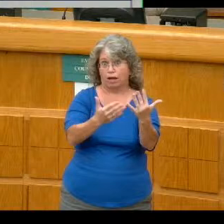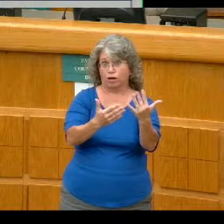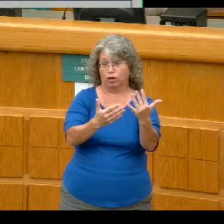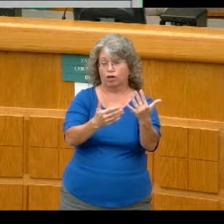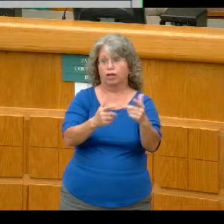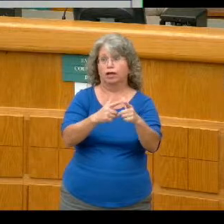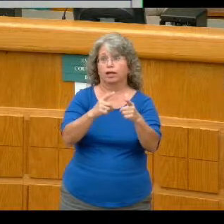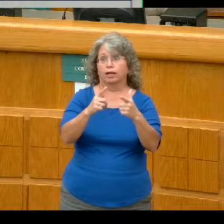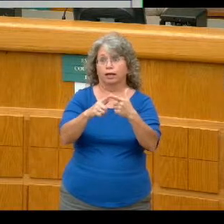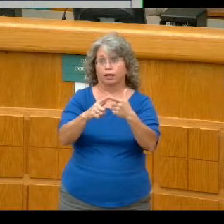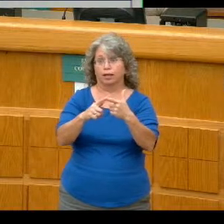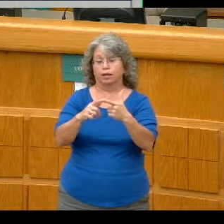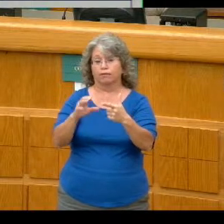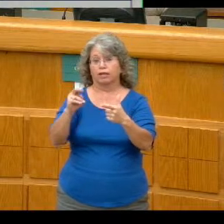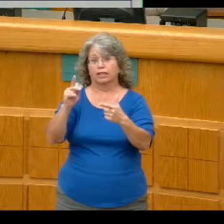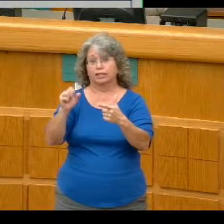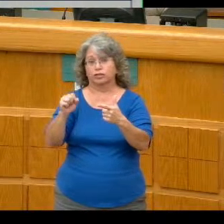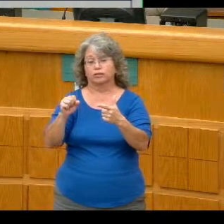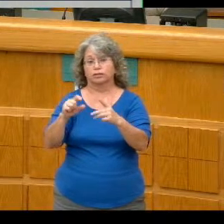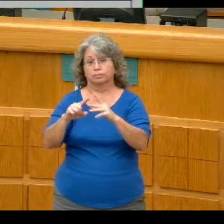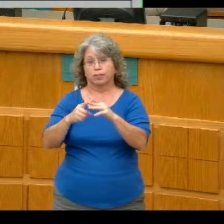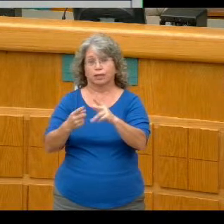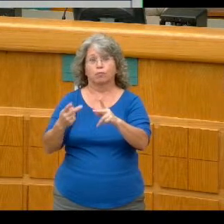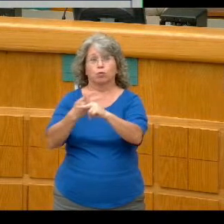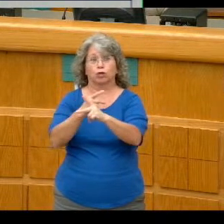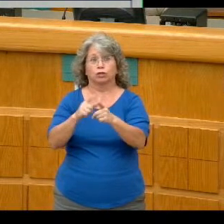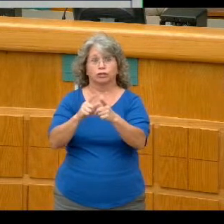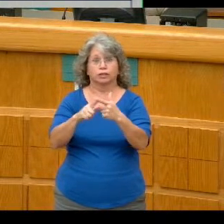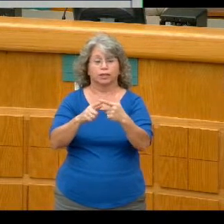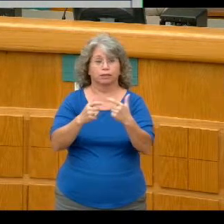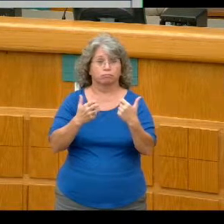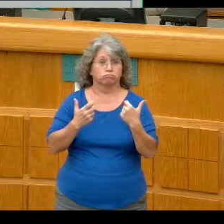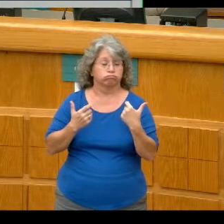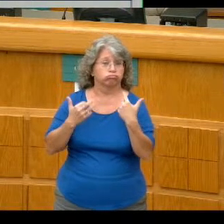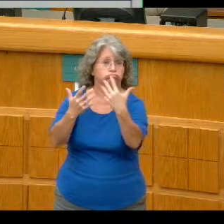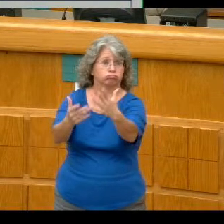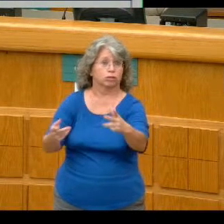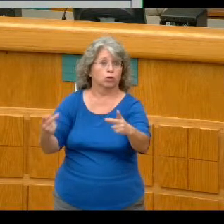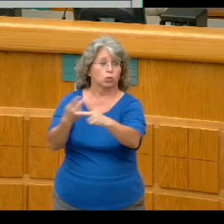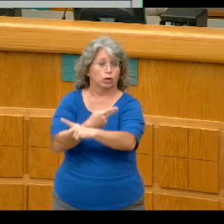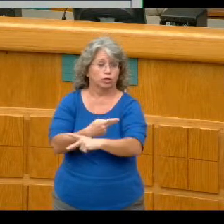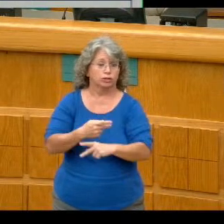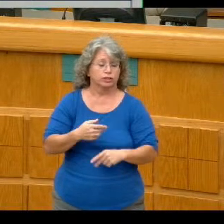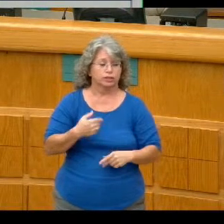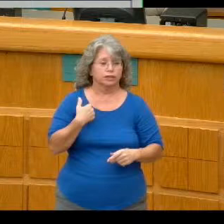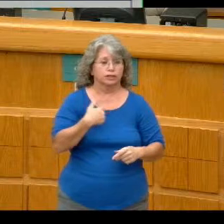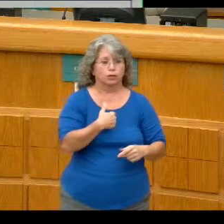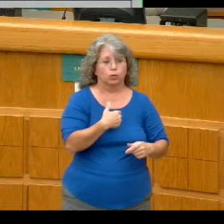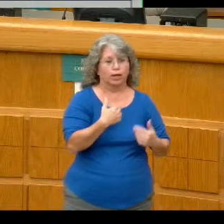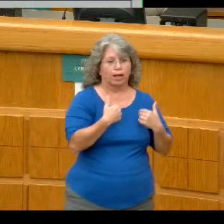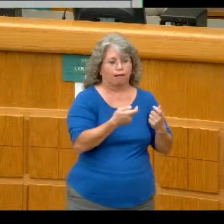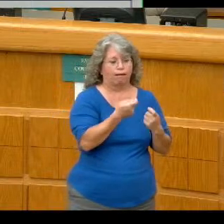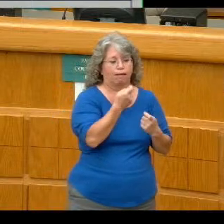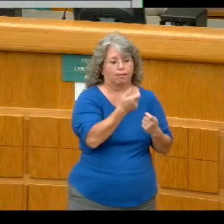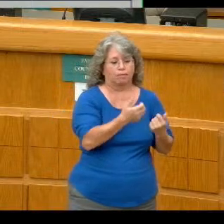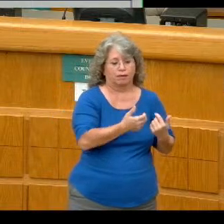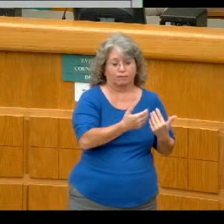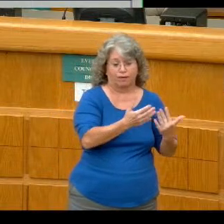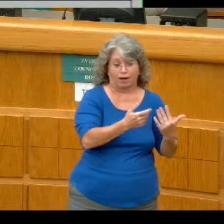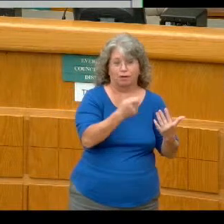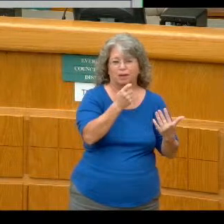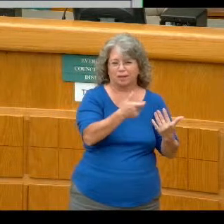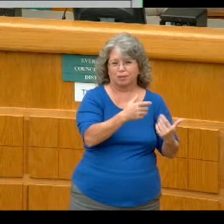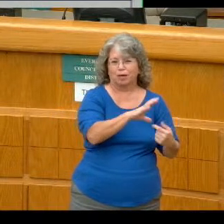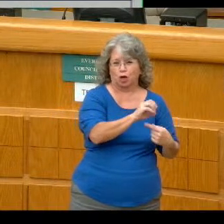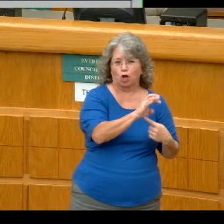to spread. If you have a lot less fire, like we did on Memorial Day, then it's less likely to spread. There's more fire on Labor Day weekend because more